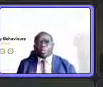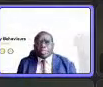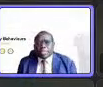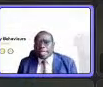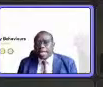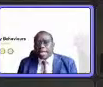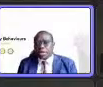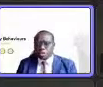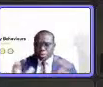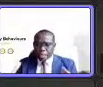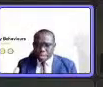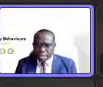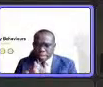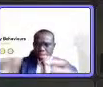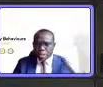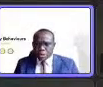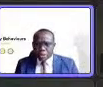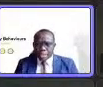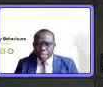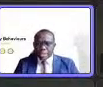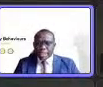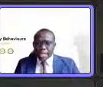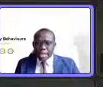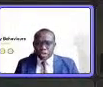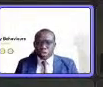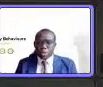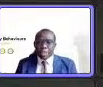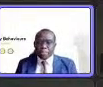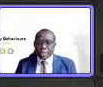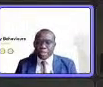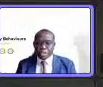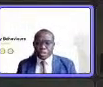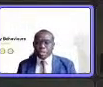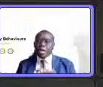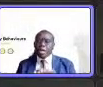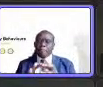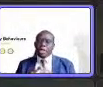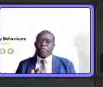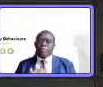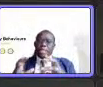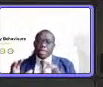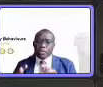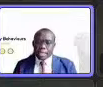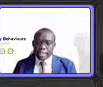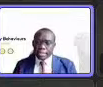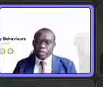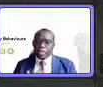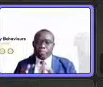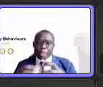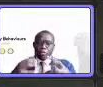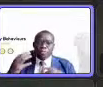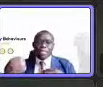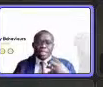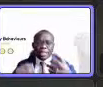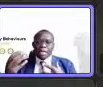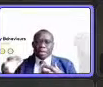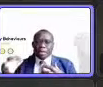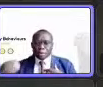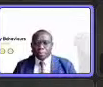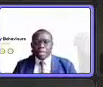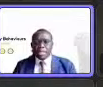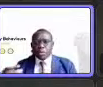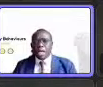a project like an Aerotropolis, or to create a certain aerotropic in a certain region, part of the major concerns or part of the